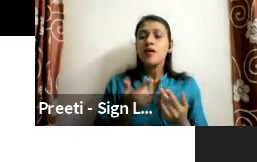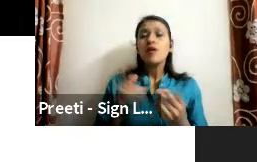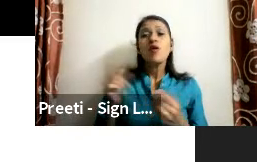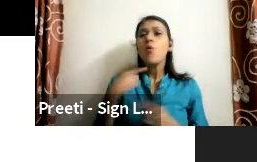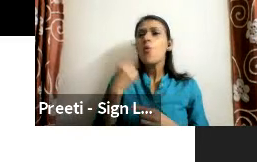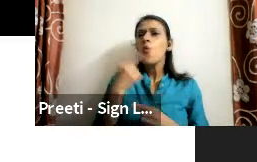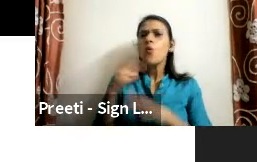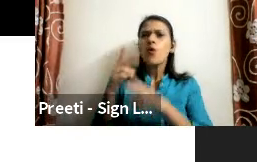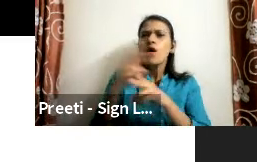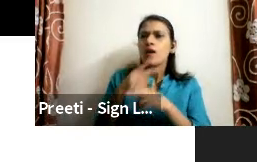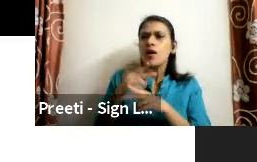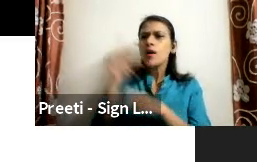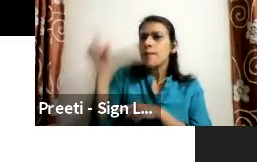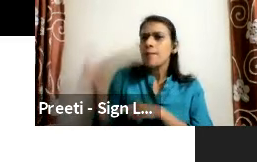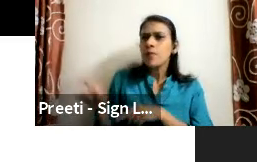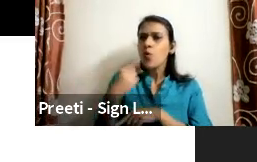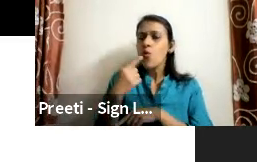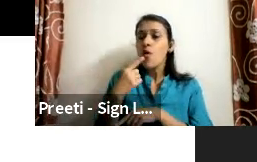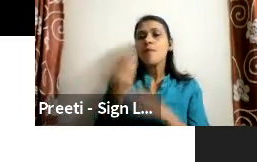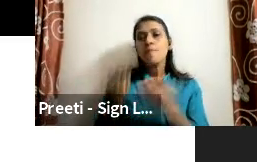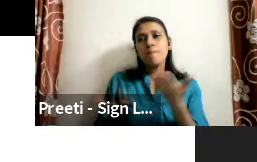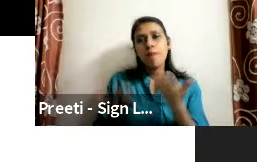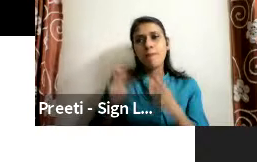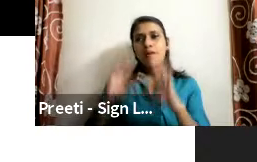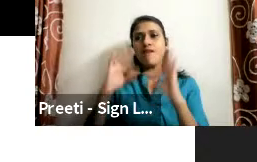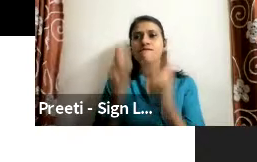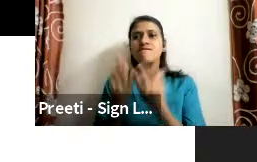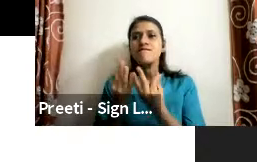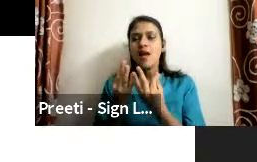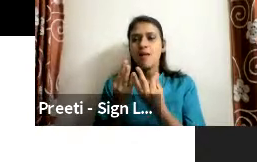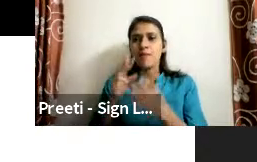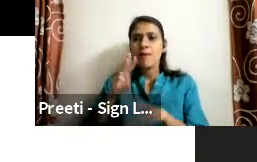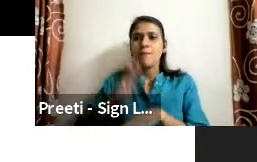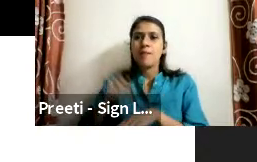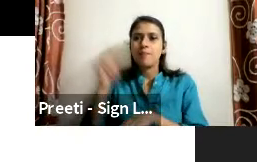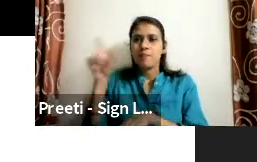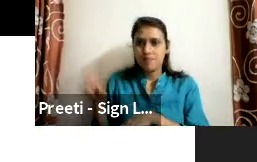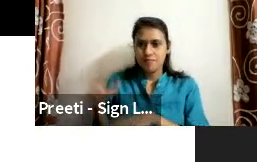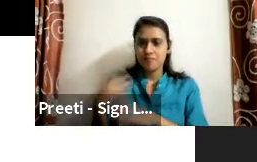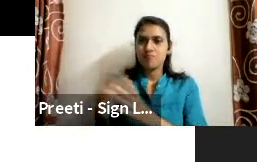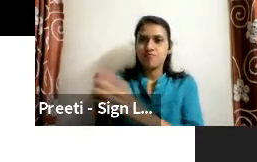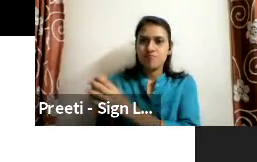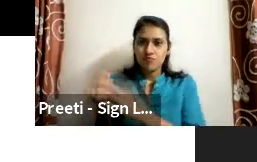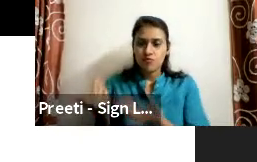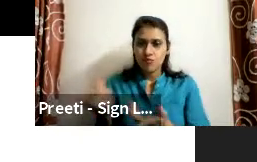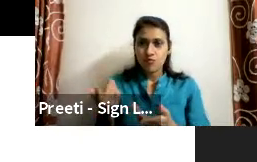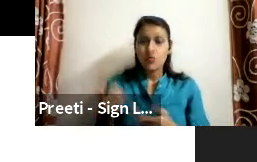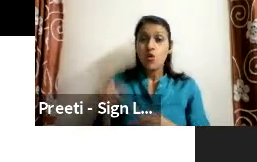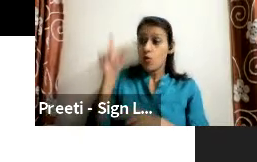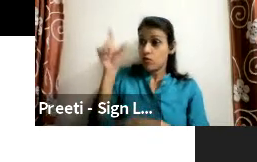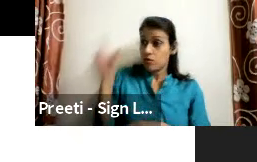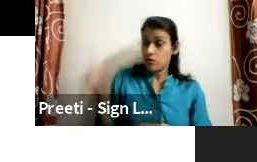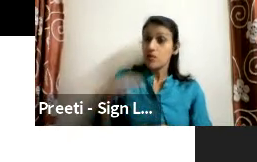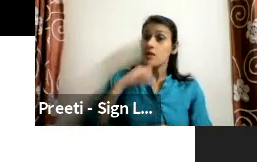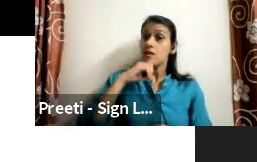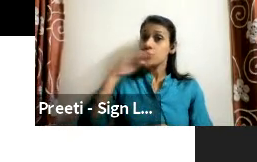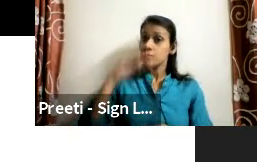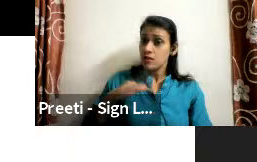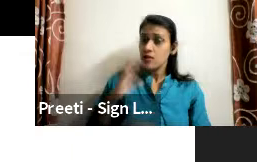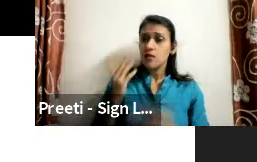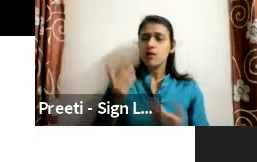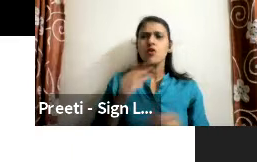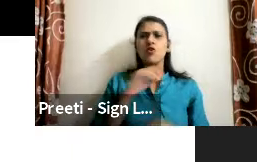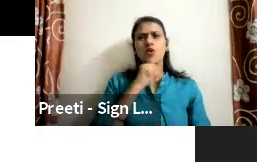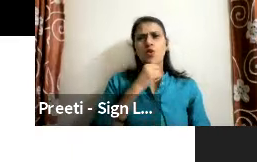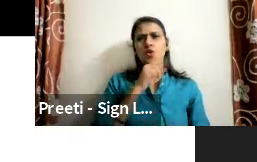members. But those who we keep close to us, they should have good physical health, ideally younger age group, 24